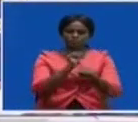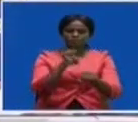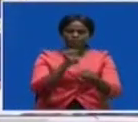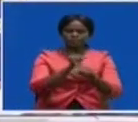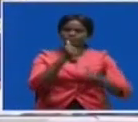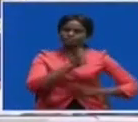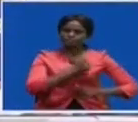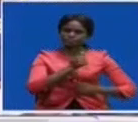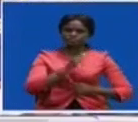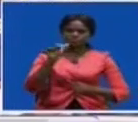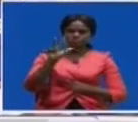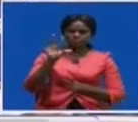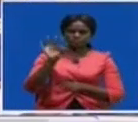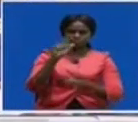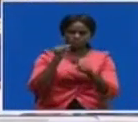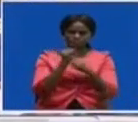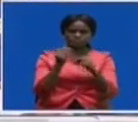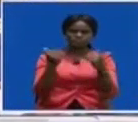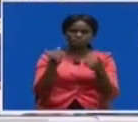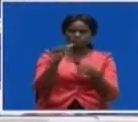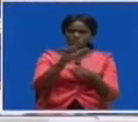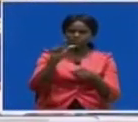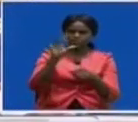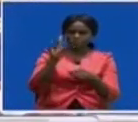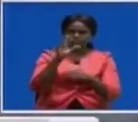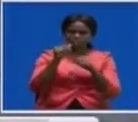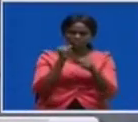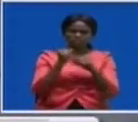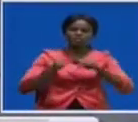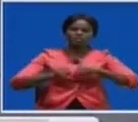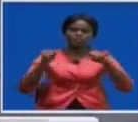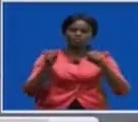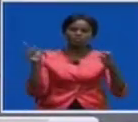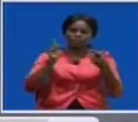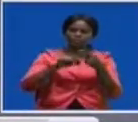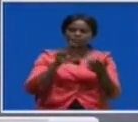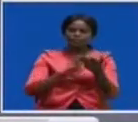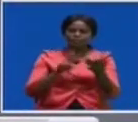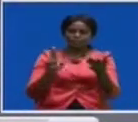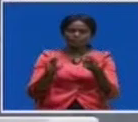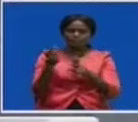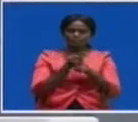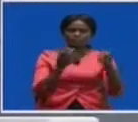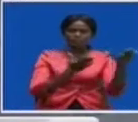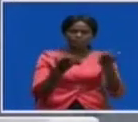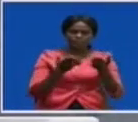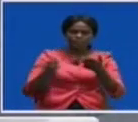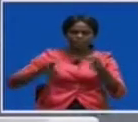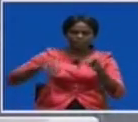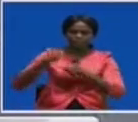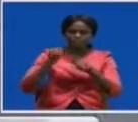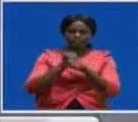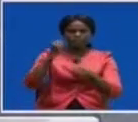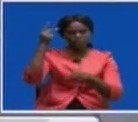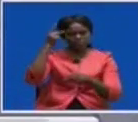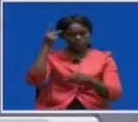for the last 39 years, of which he spent 7 years at the helm of the Zambia Army until his retirement from active service last year. Paul Mihova,